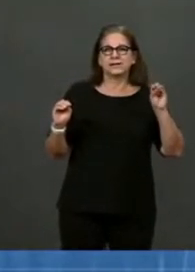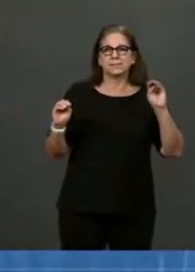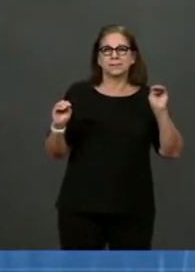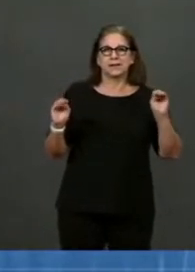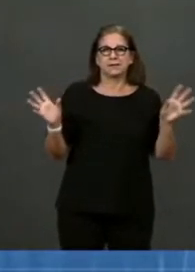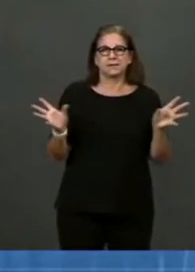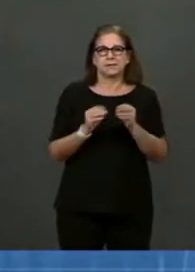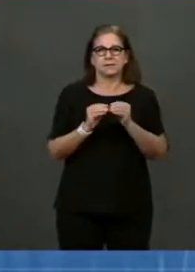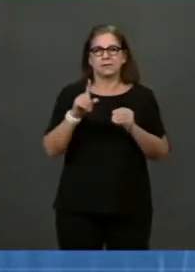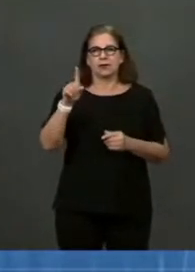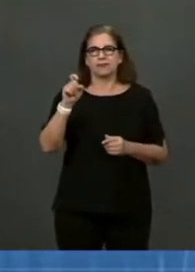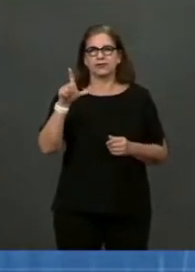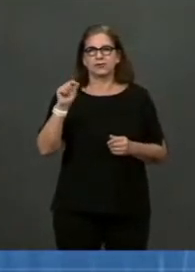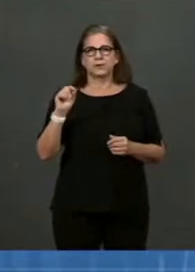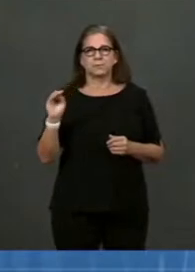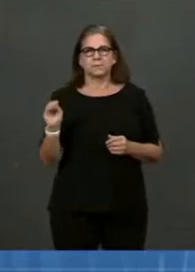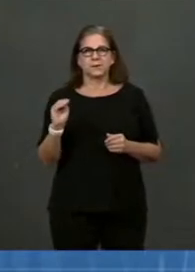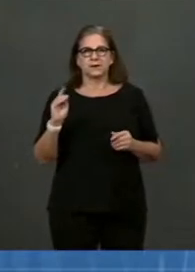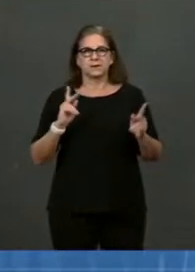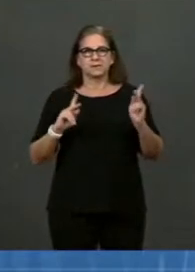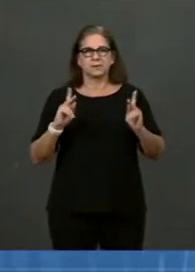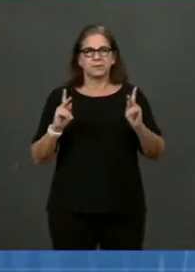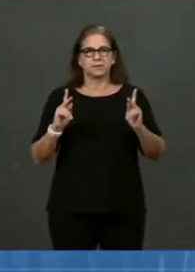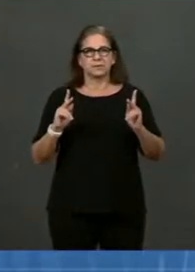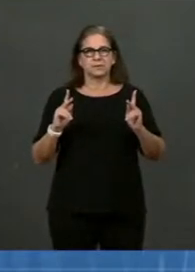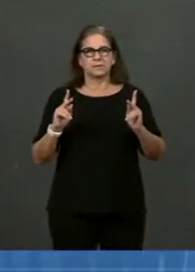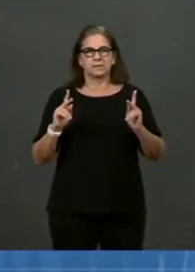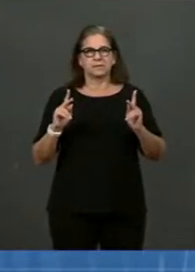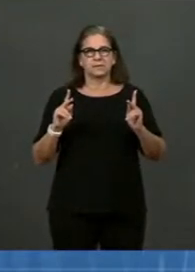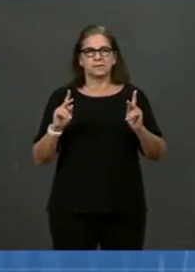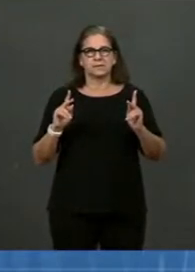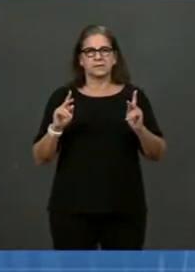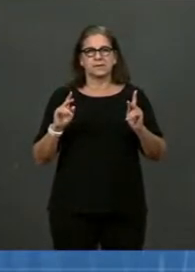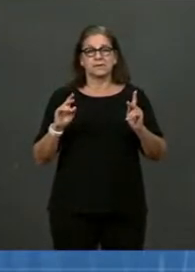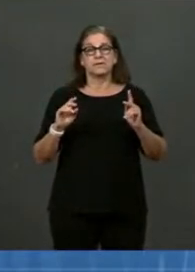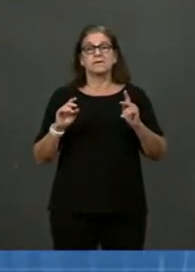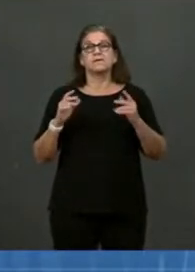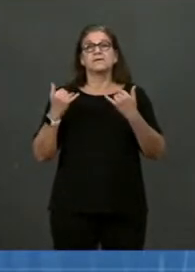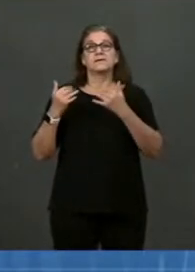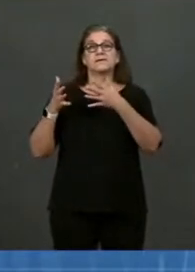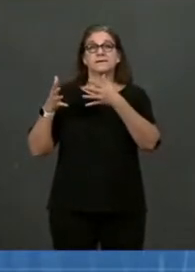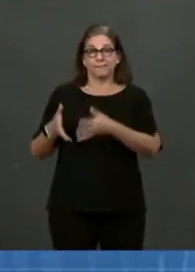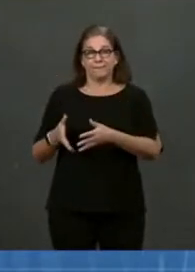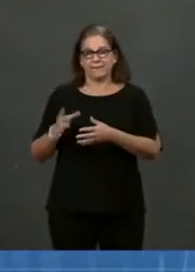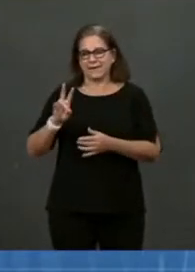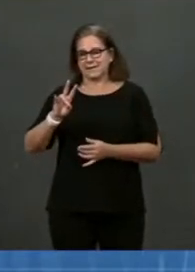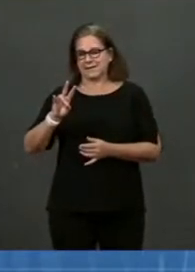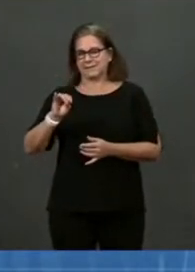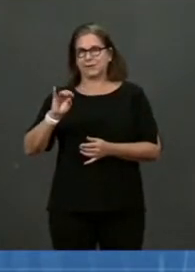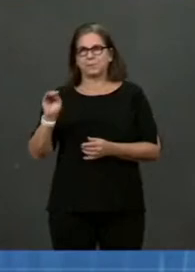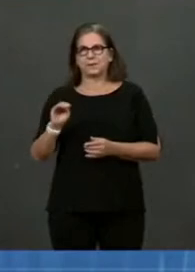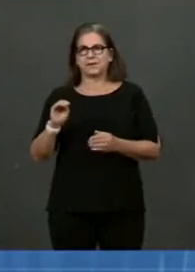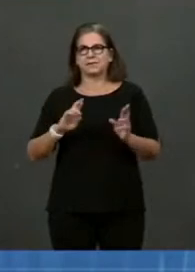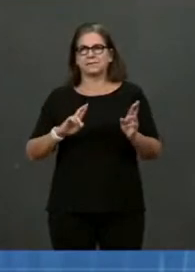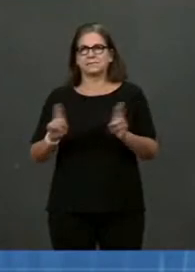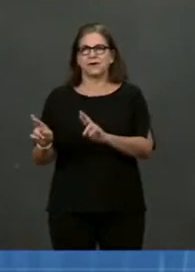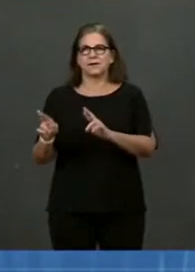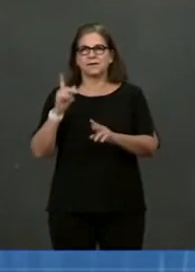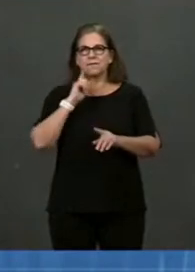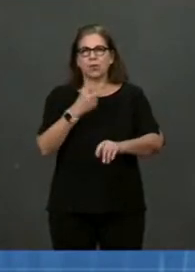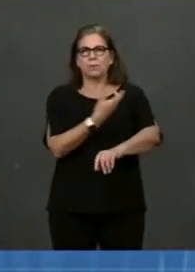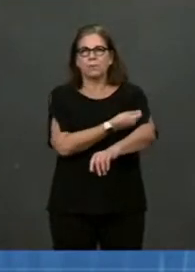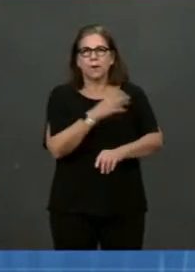about 70 million are eligible now, as of today. Booster shots provide enhanced protection